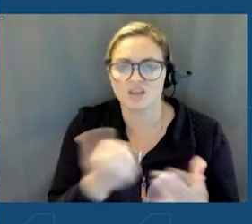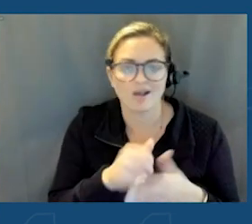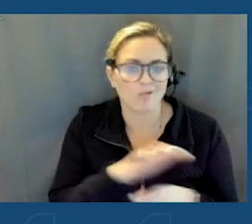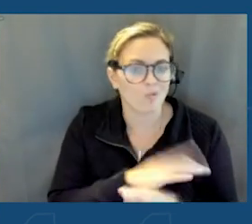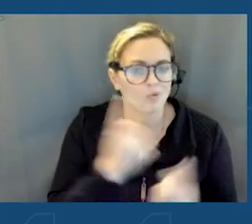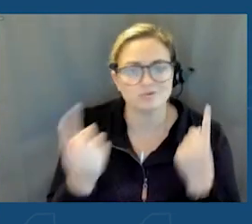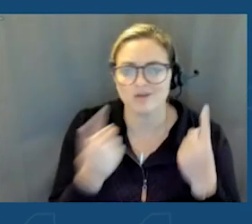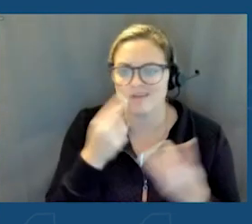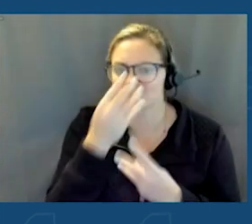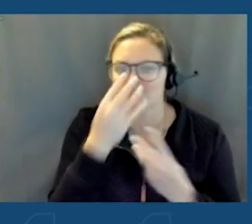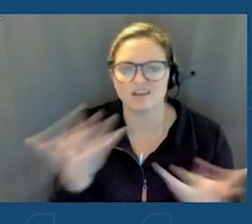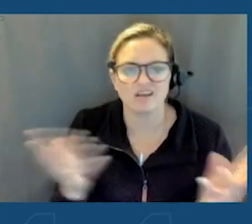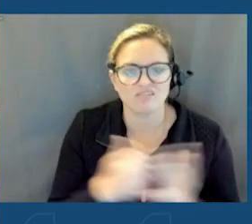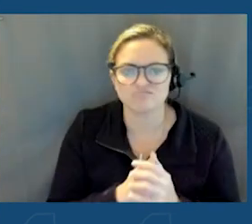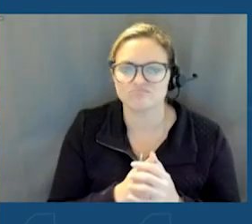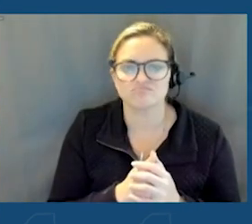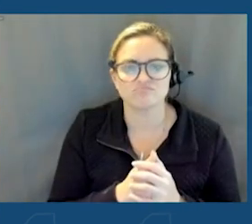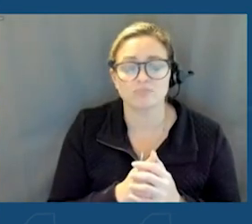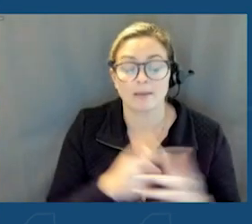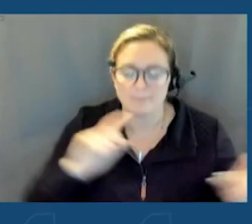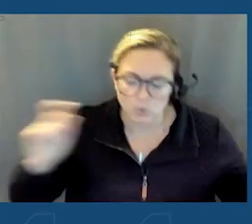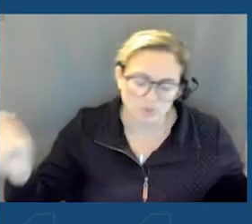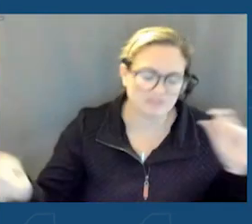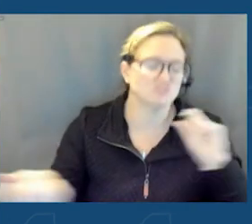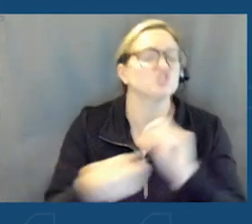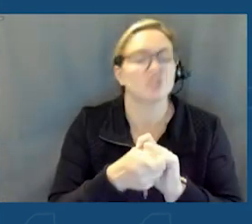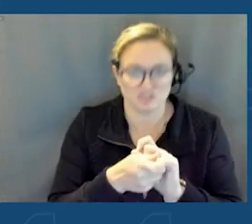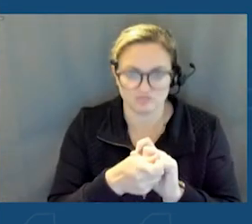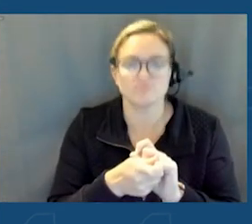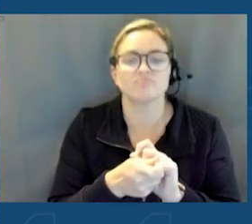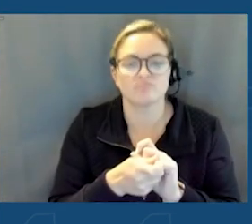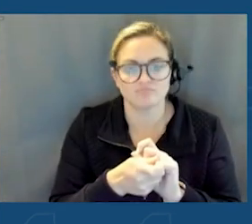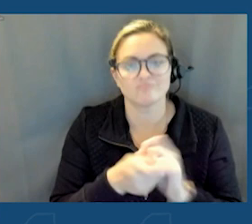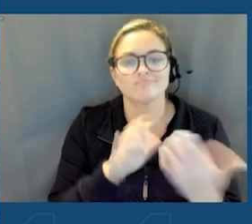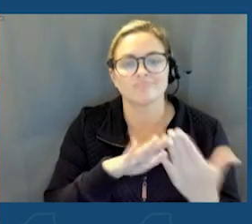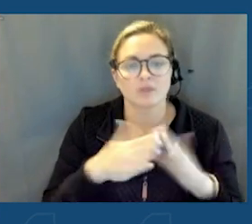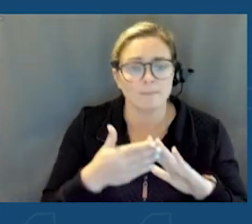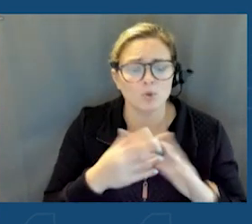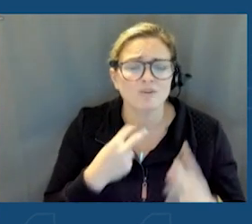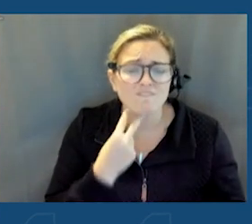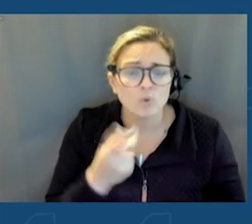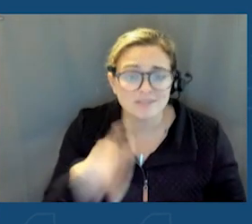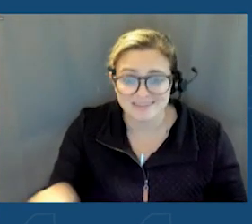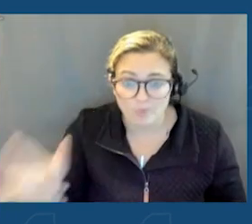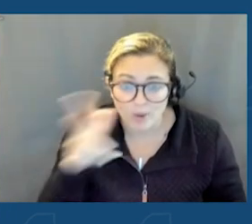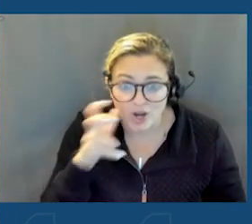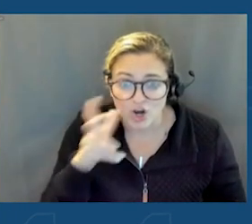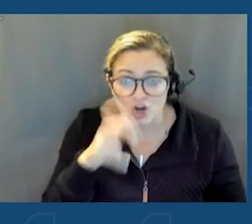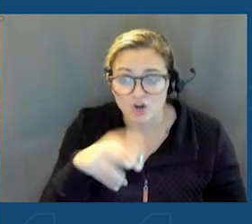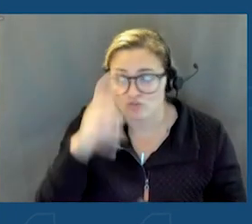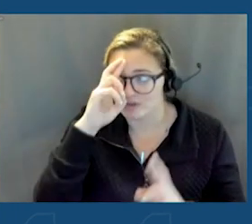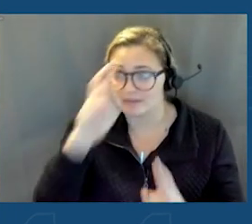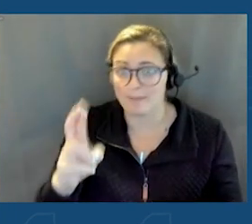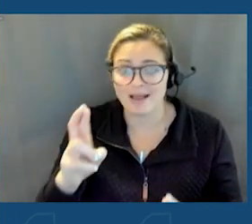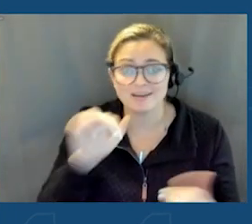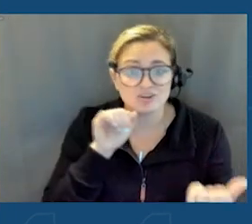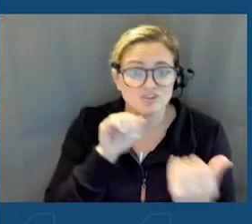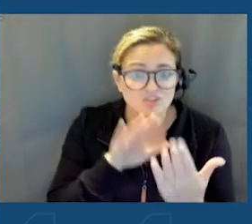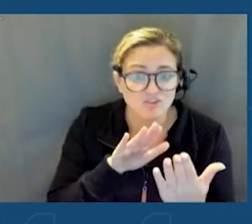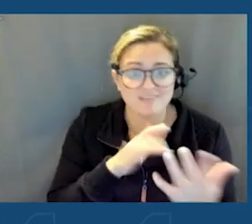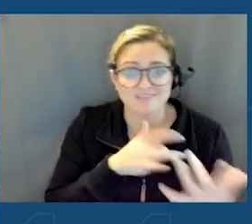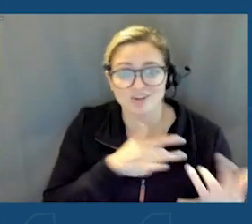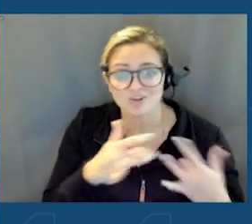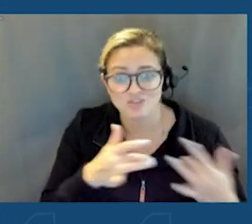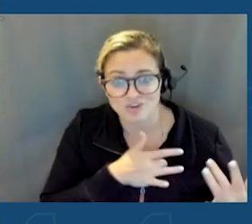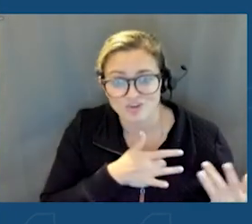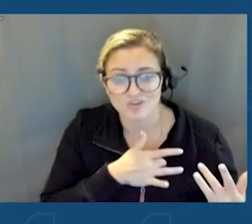long time ago. Well, we have changed that at every single level. The community's voices need to be heard, respected, address their concerns,